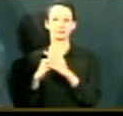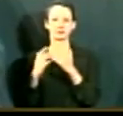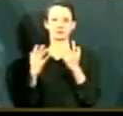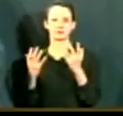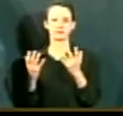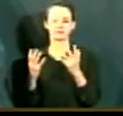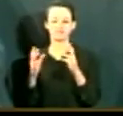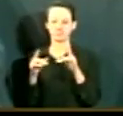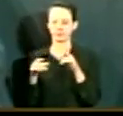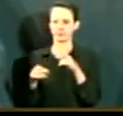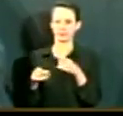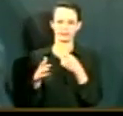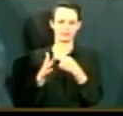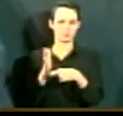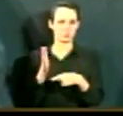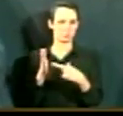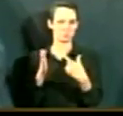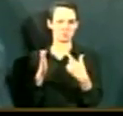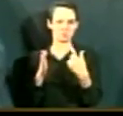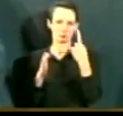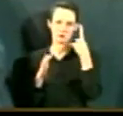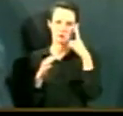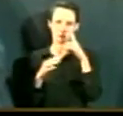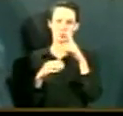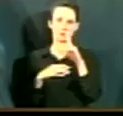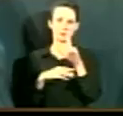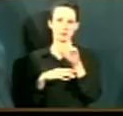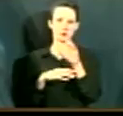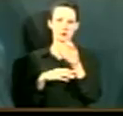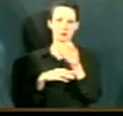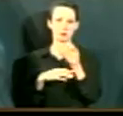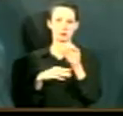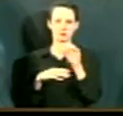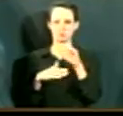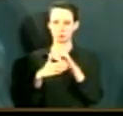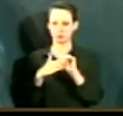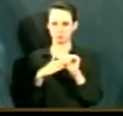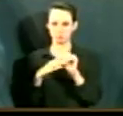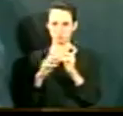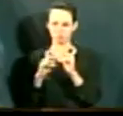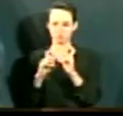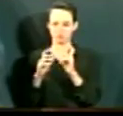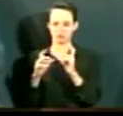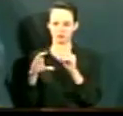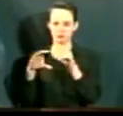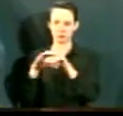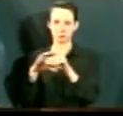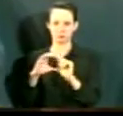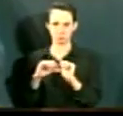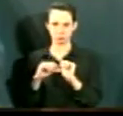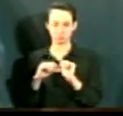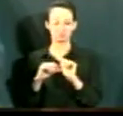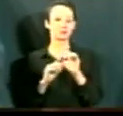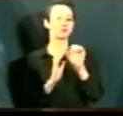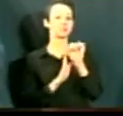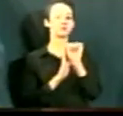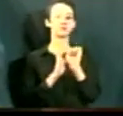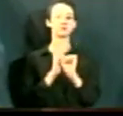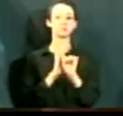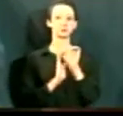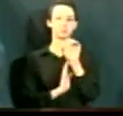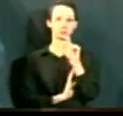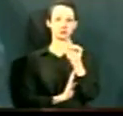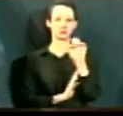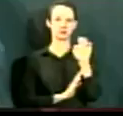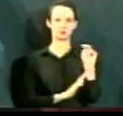what does that cost me to put my money in there? With the state of Tennessee, the